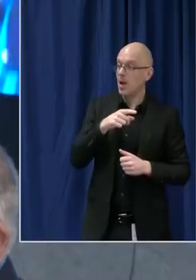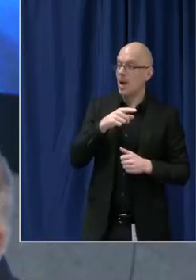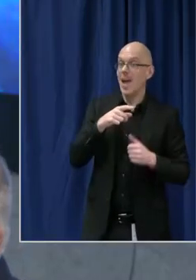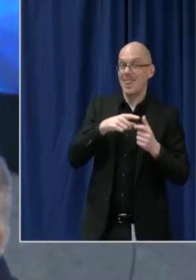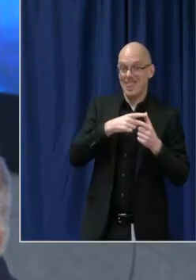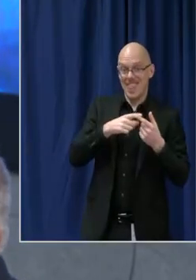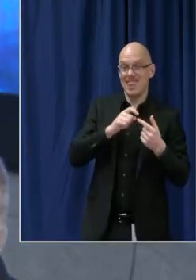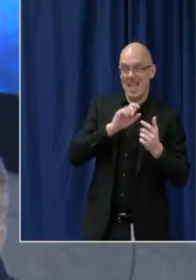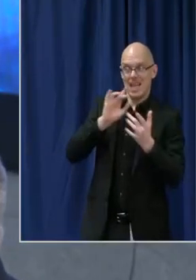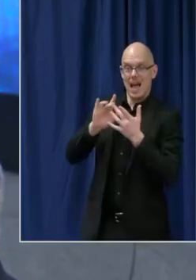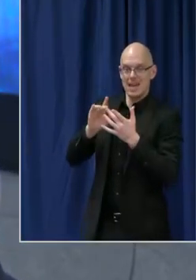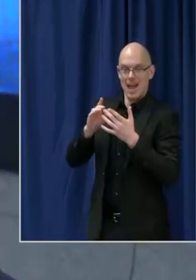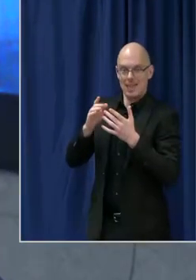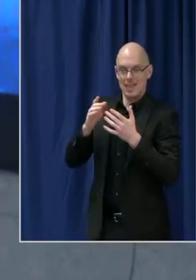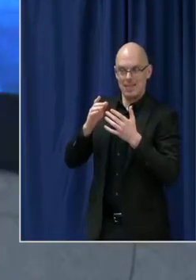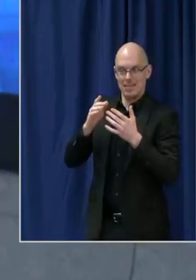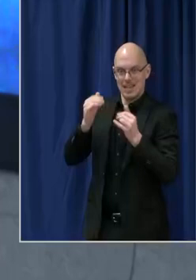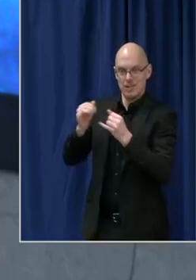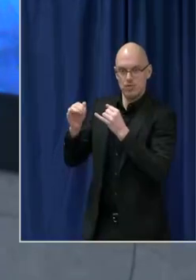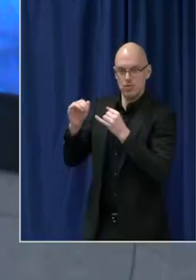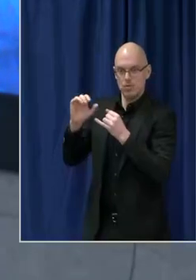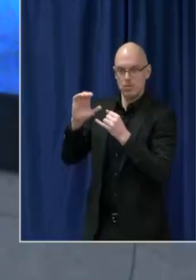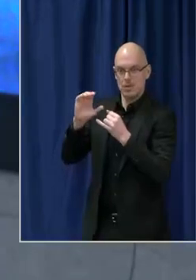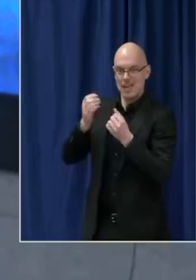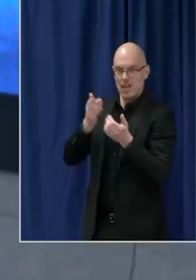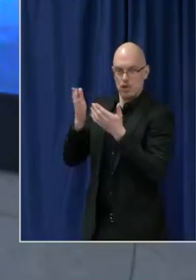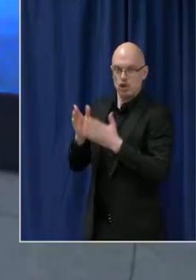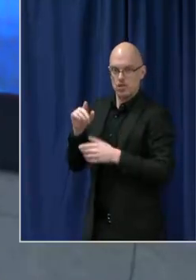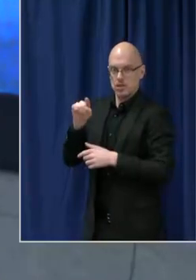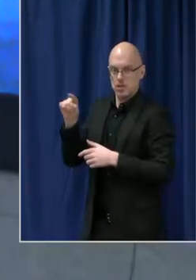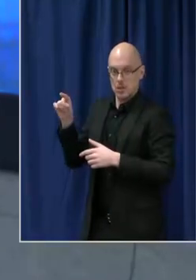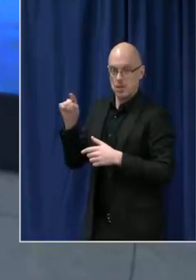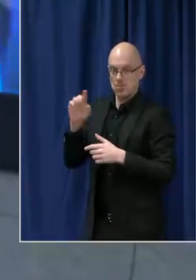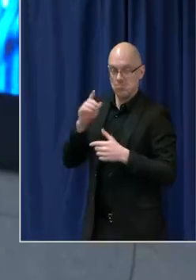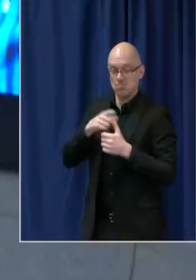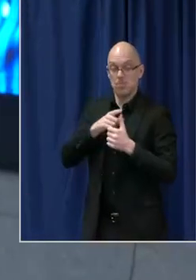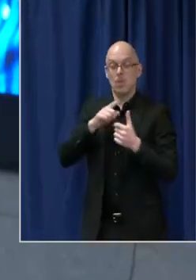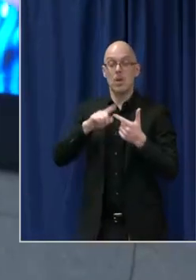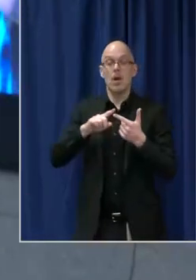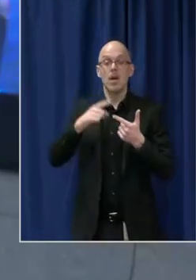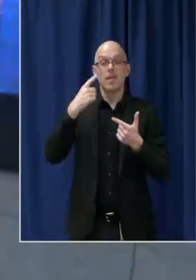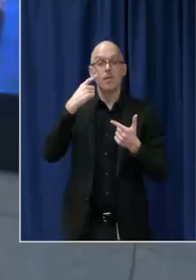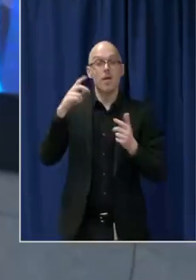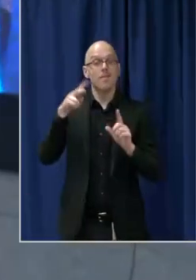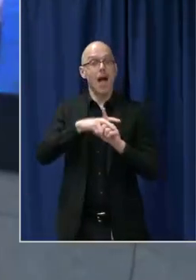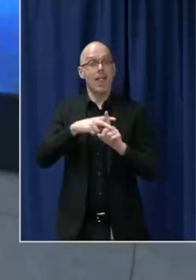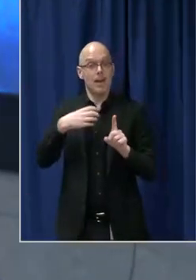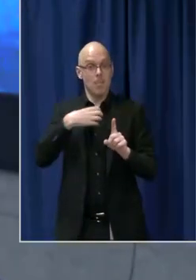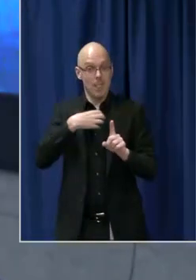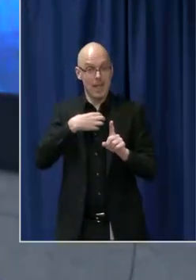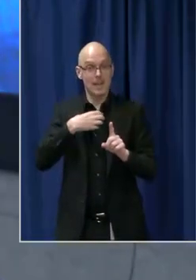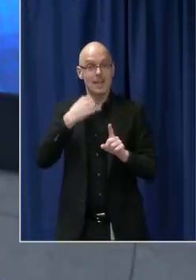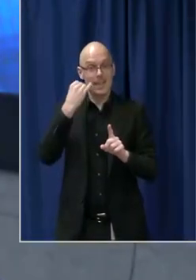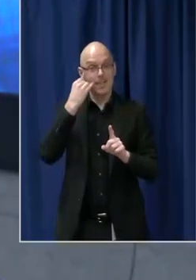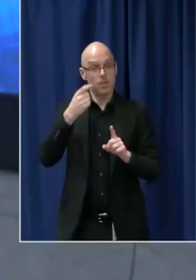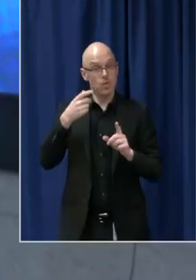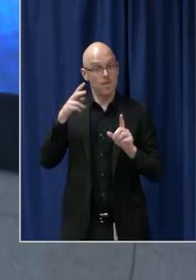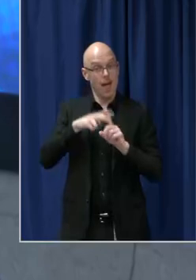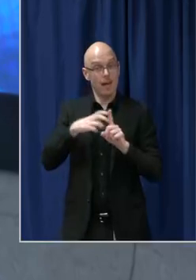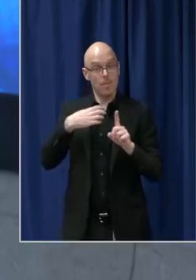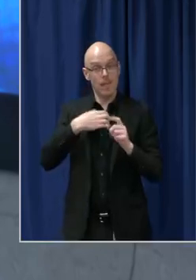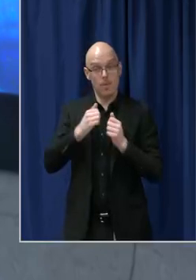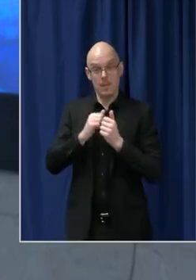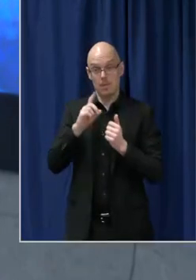carriers. In terms of filing a complaint, if you file a complaint with the Display Rights Office or